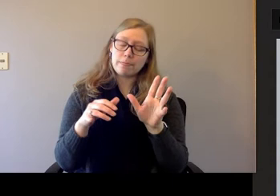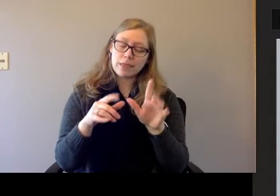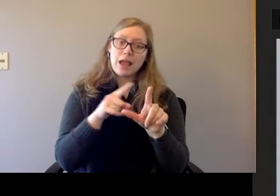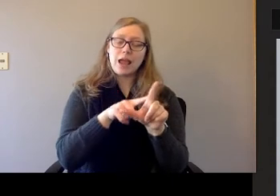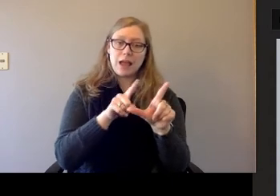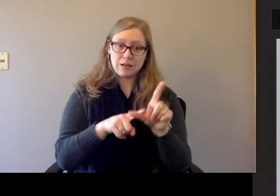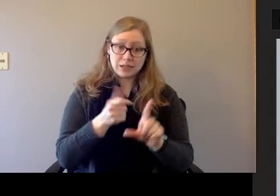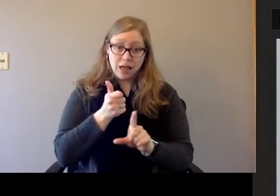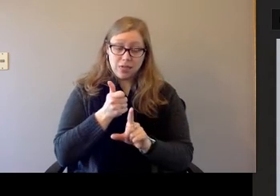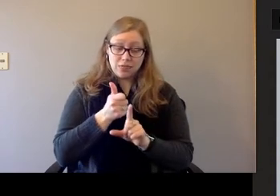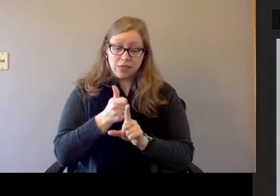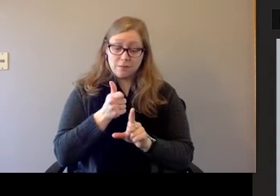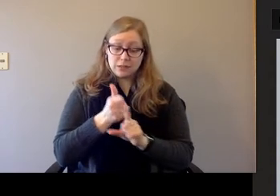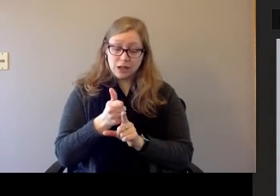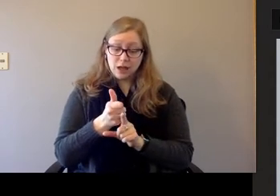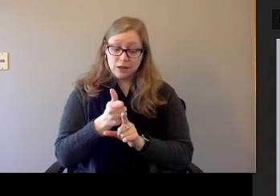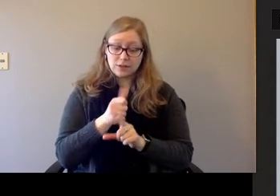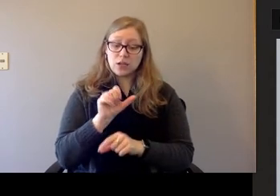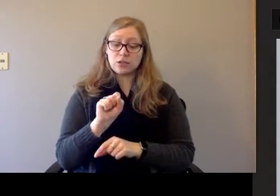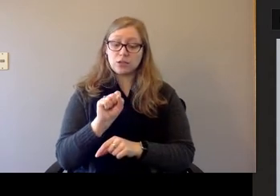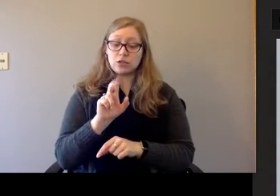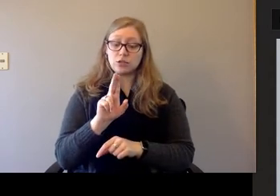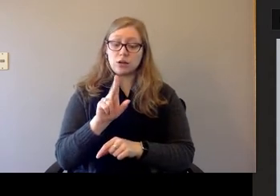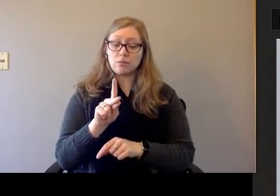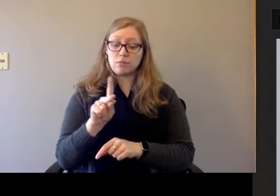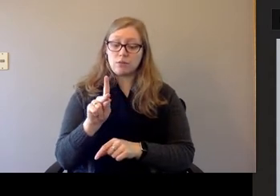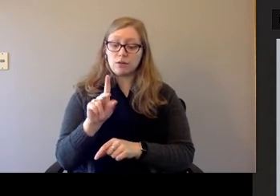that are supplementary